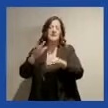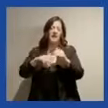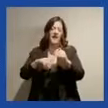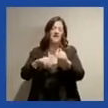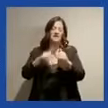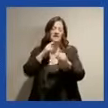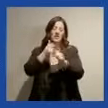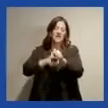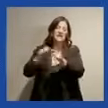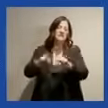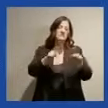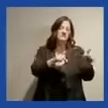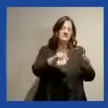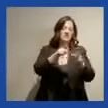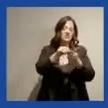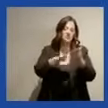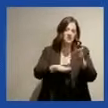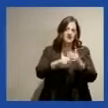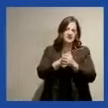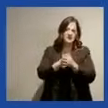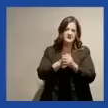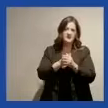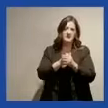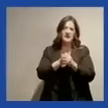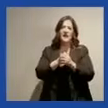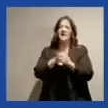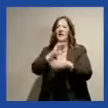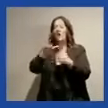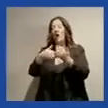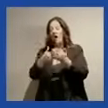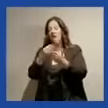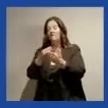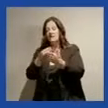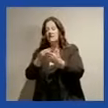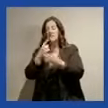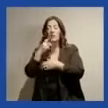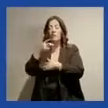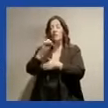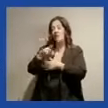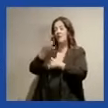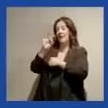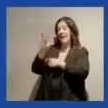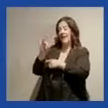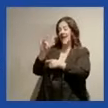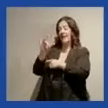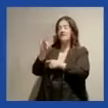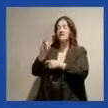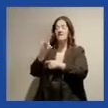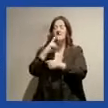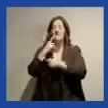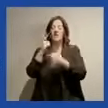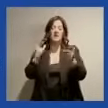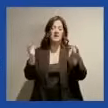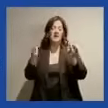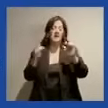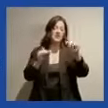all funds is slightly up, which is encouraging. So Prop 98 per pupil in May,